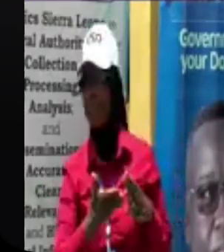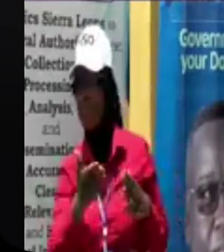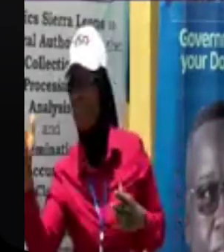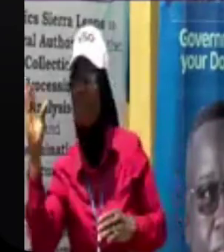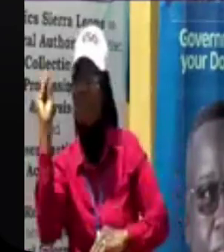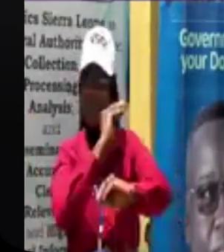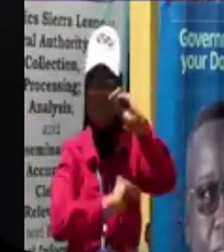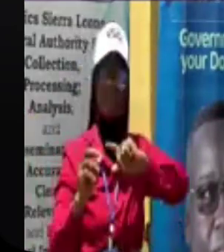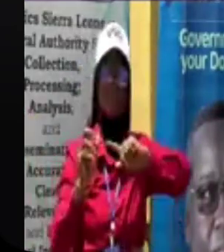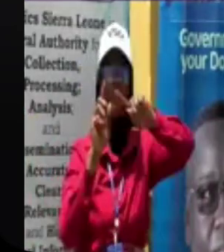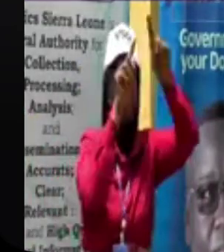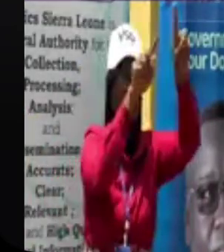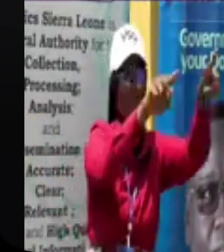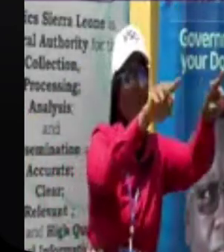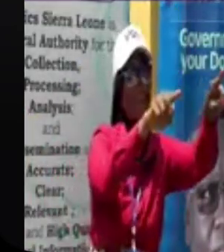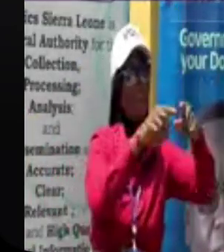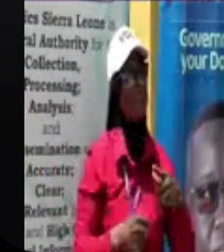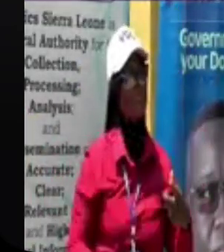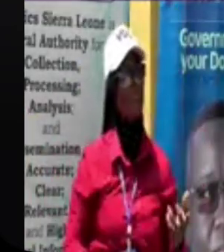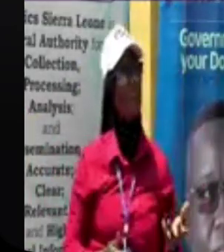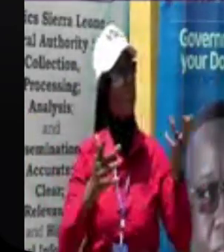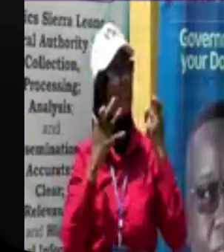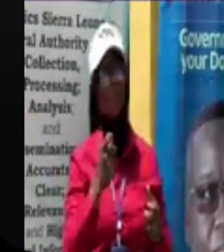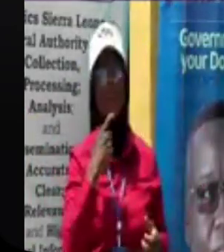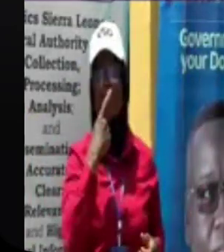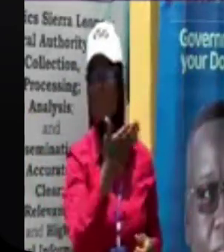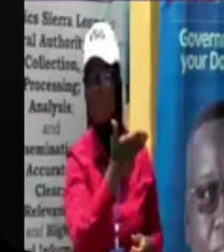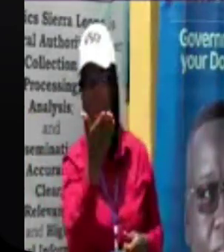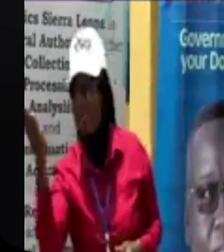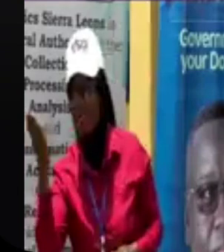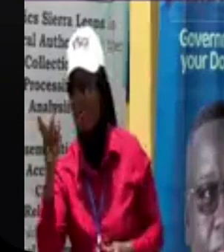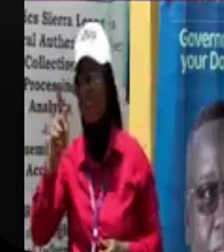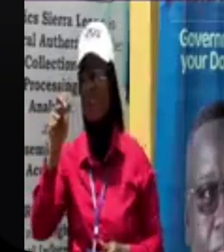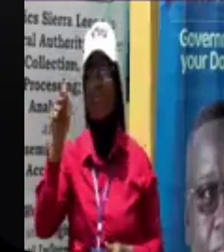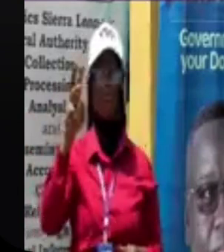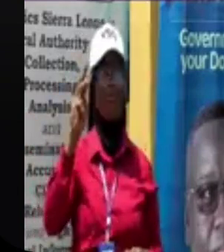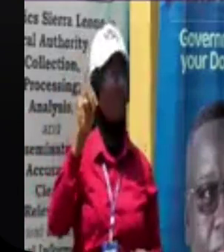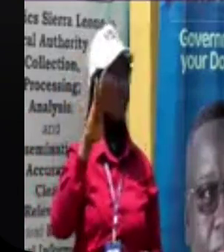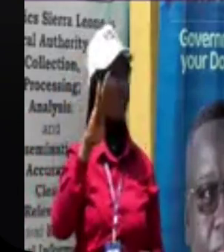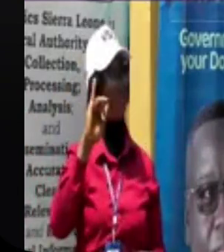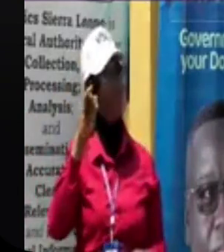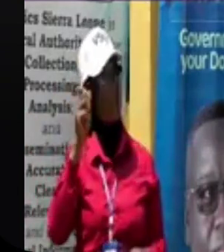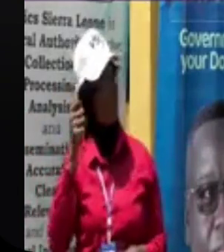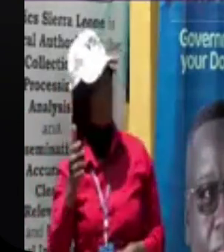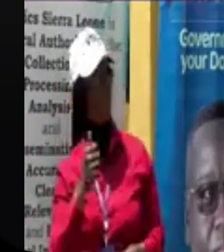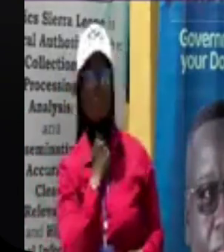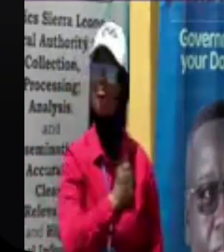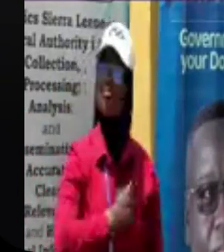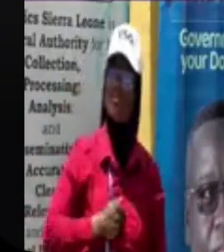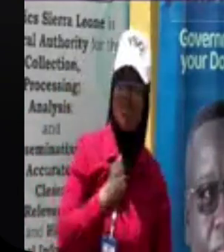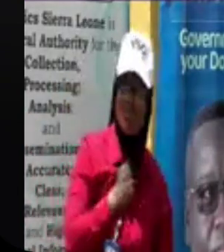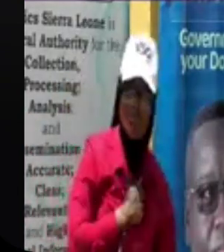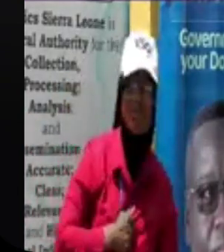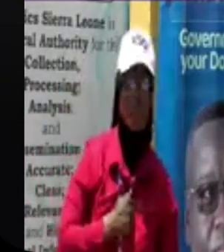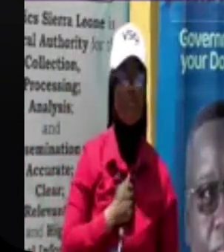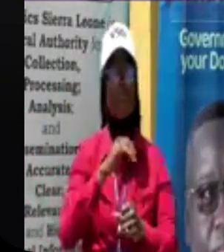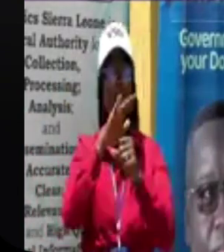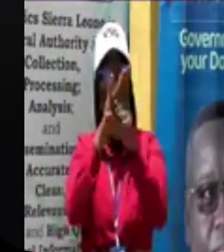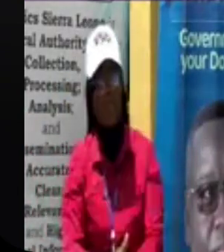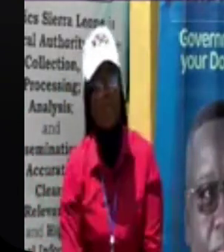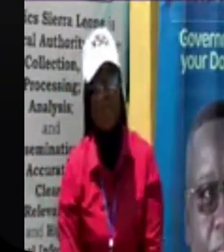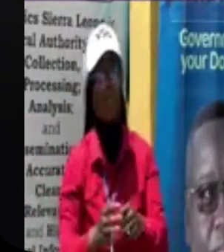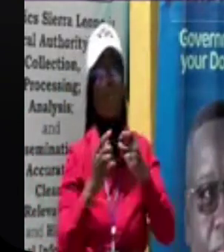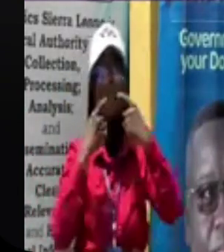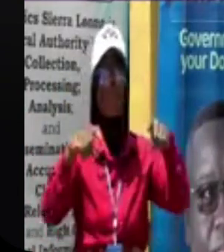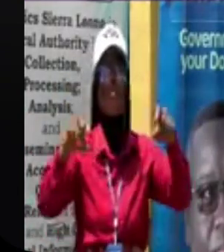all go together. And we want to tell the Kambia people they hush. We've been see that tragedy. We've been make press release. That man will